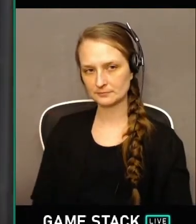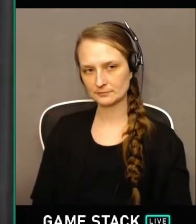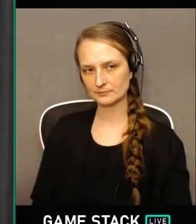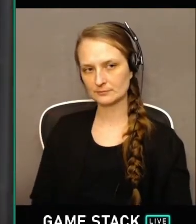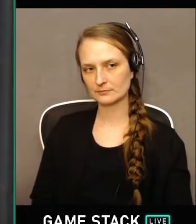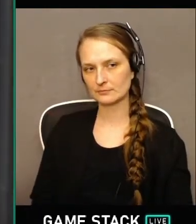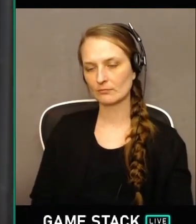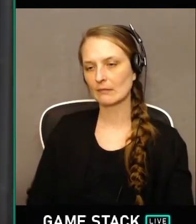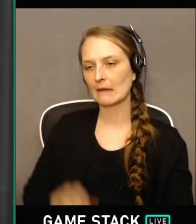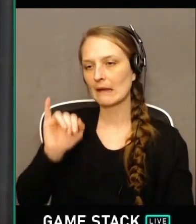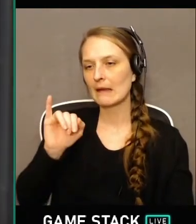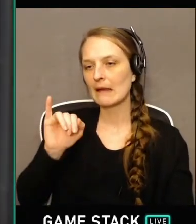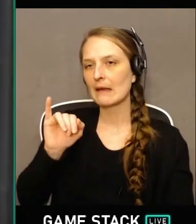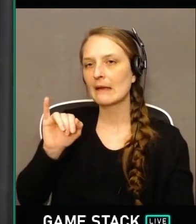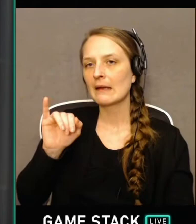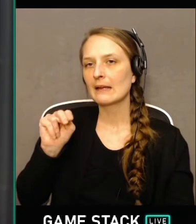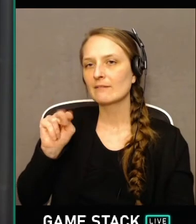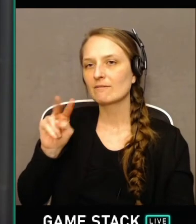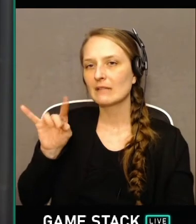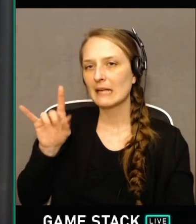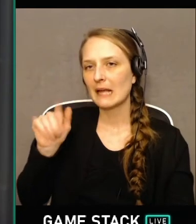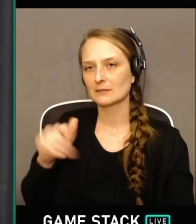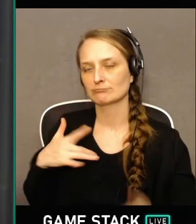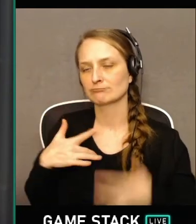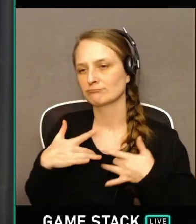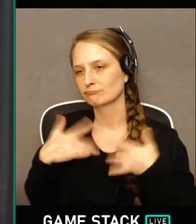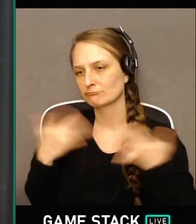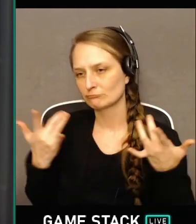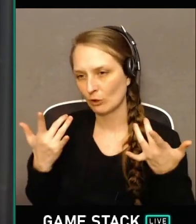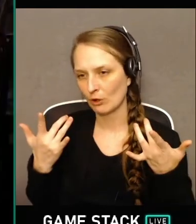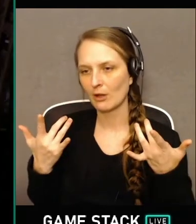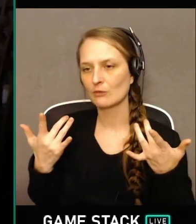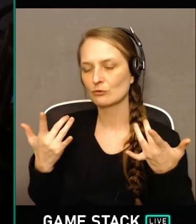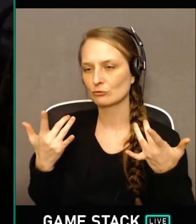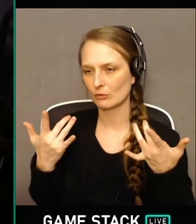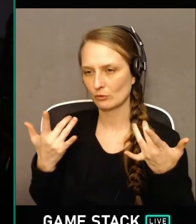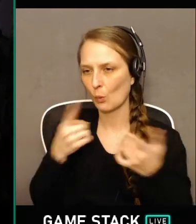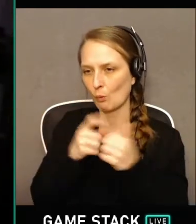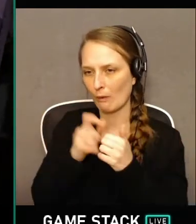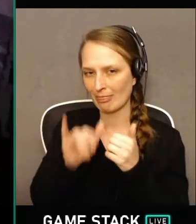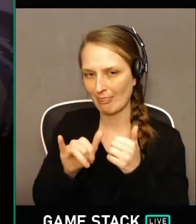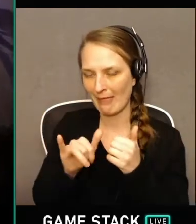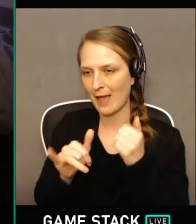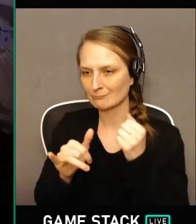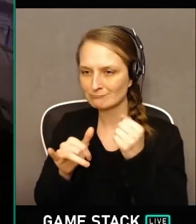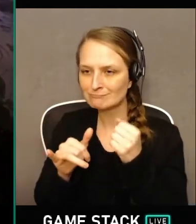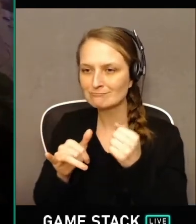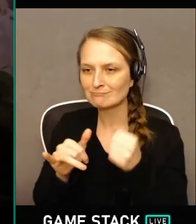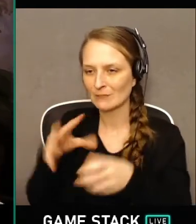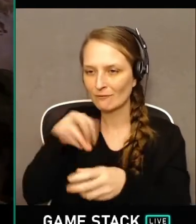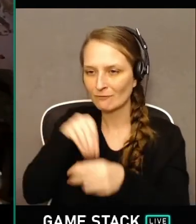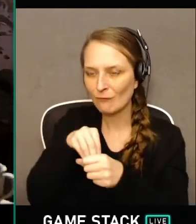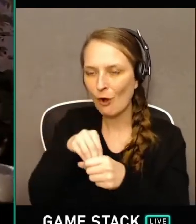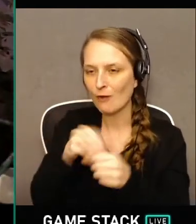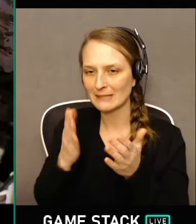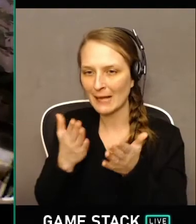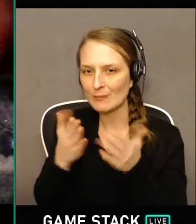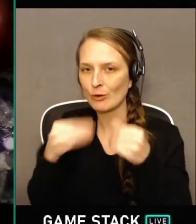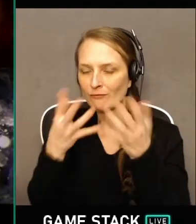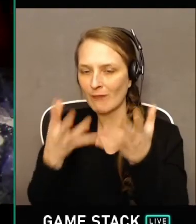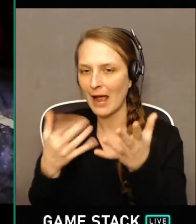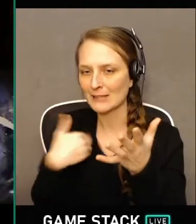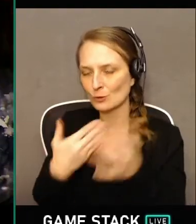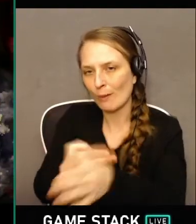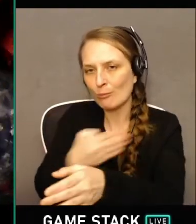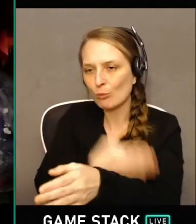NVIDIA is delighted with the power and flexibility that DX12 Ultimate provides, and we have continued on our path to improve the performance and quality